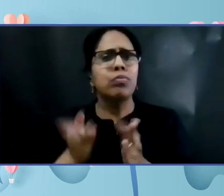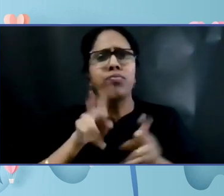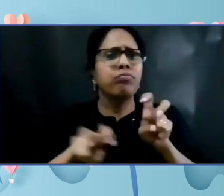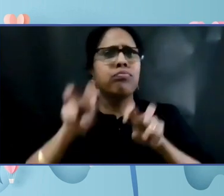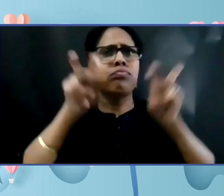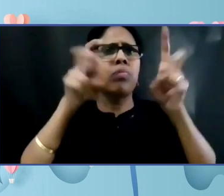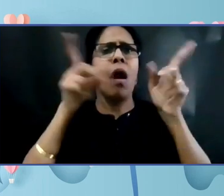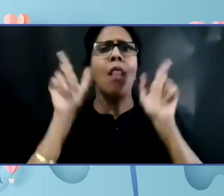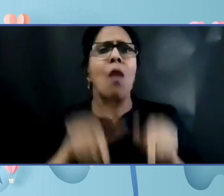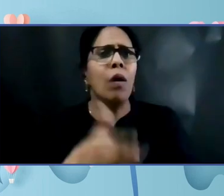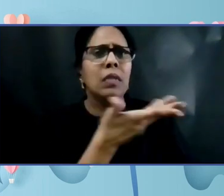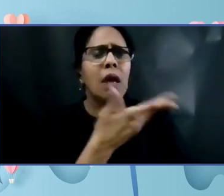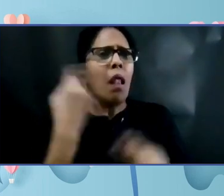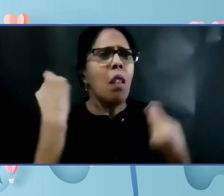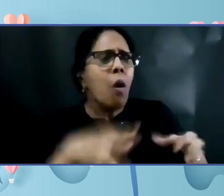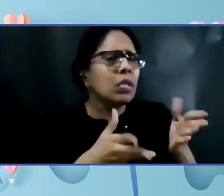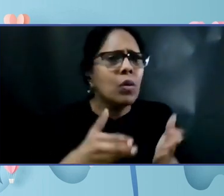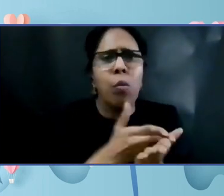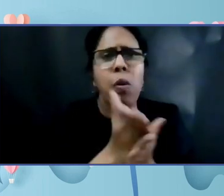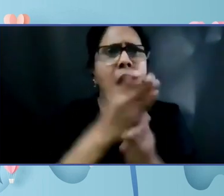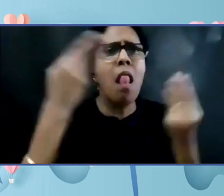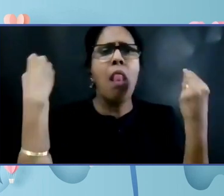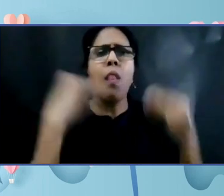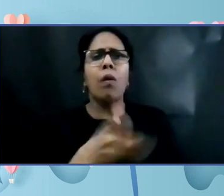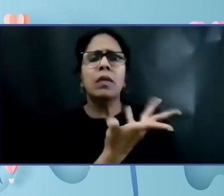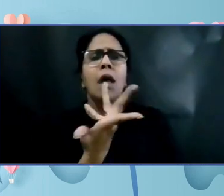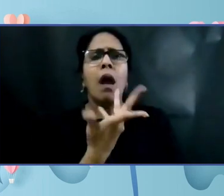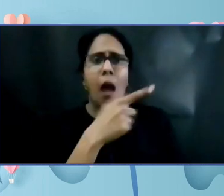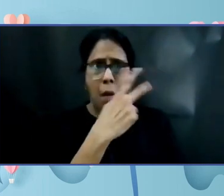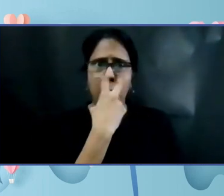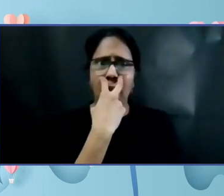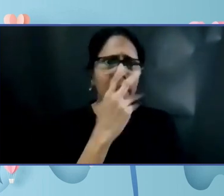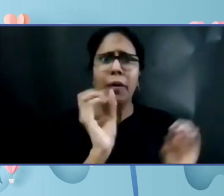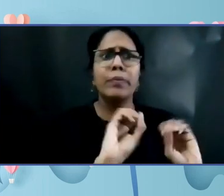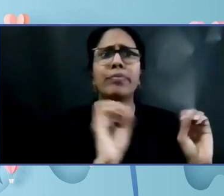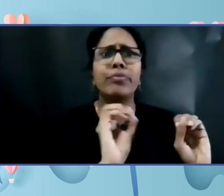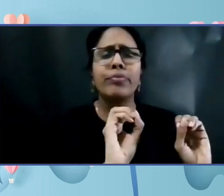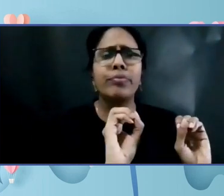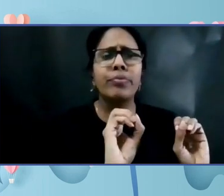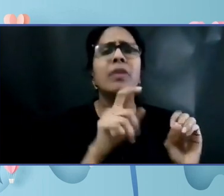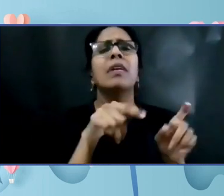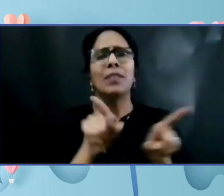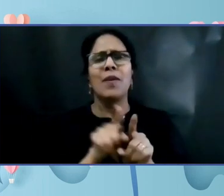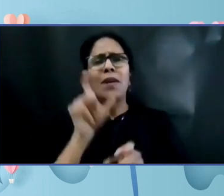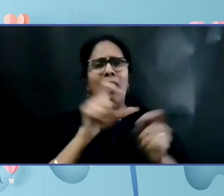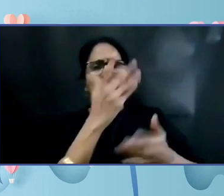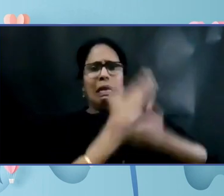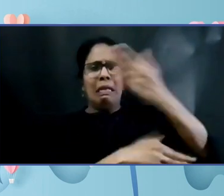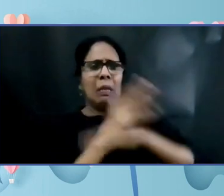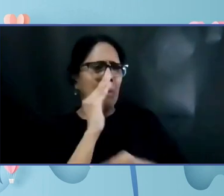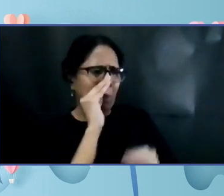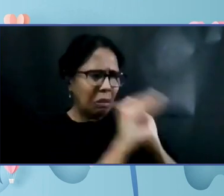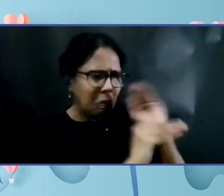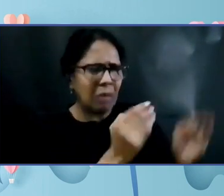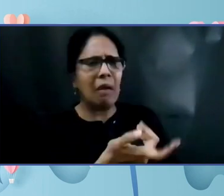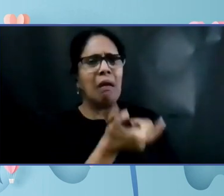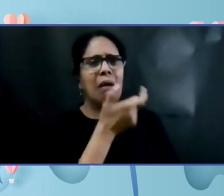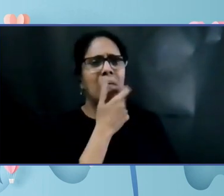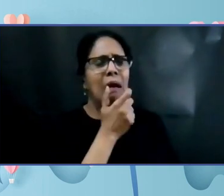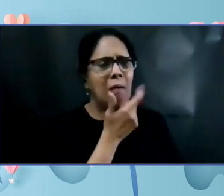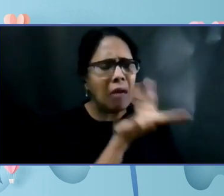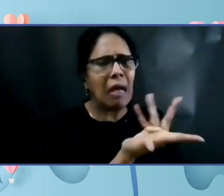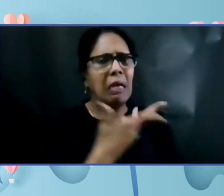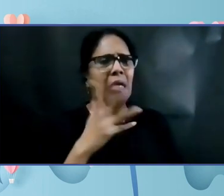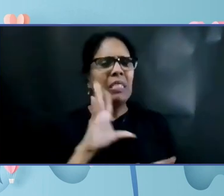And we need to quit being pitiful of ourselves because we get made fun of, or we can't fit in, or we can't